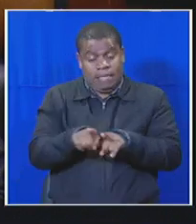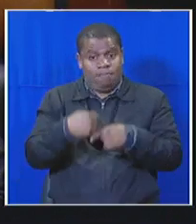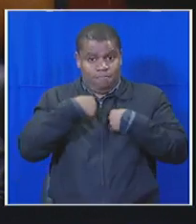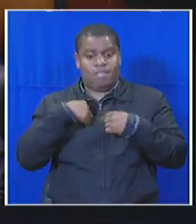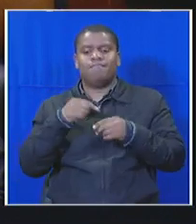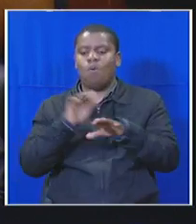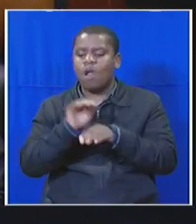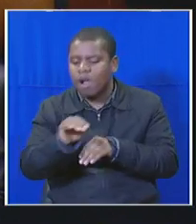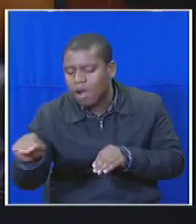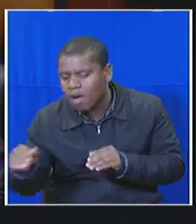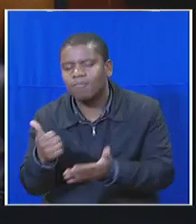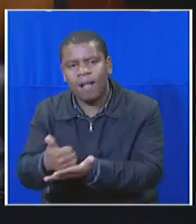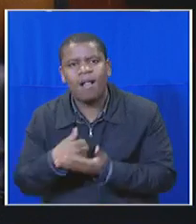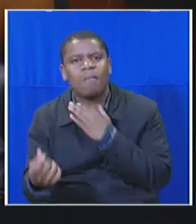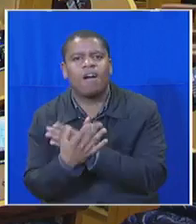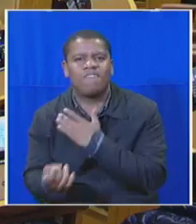Yebo. You